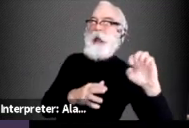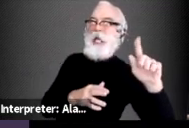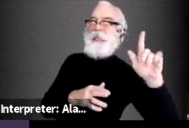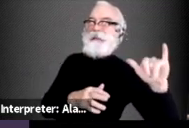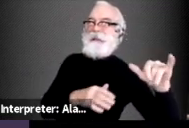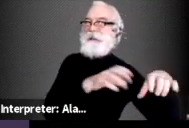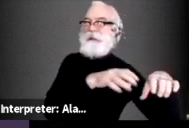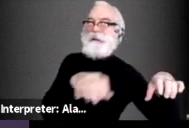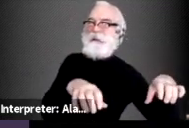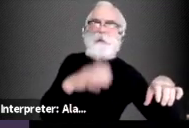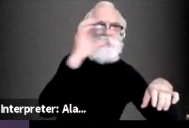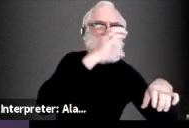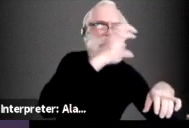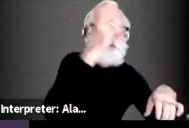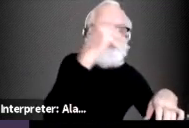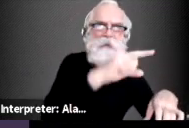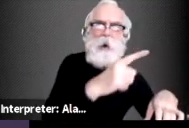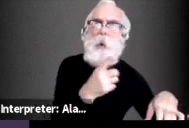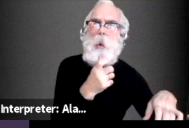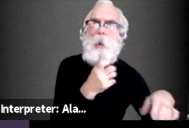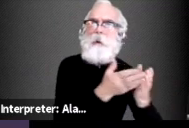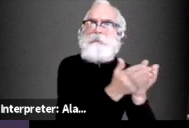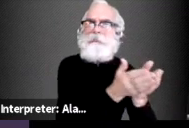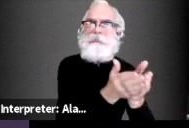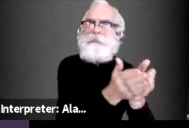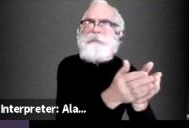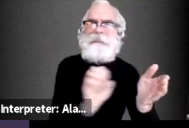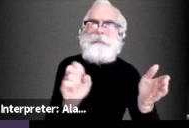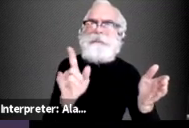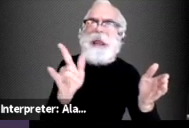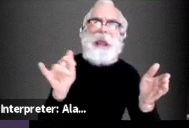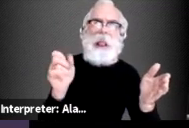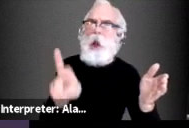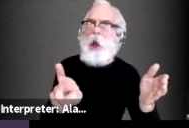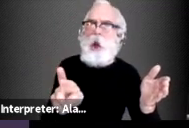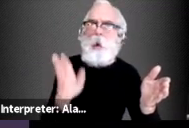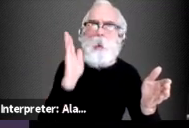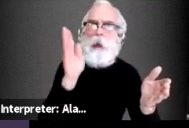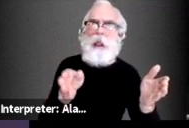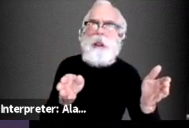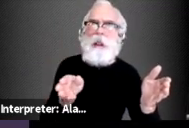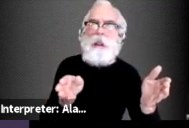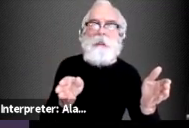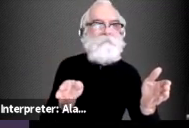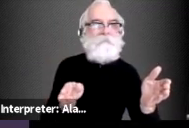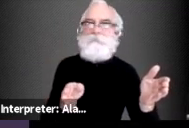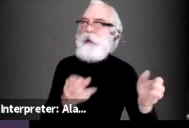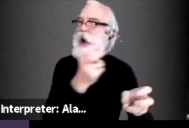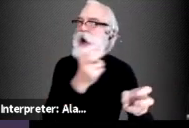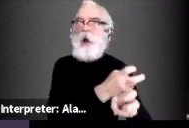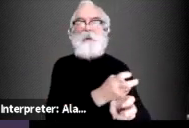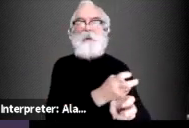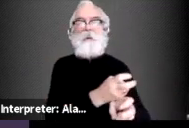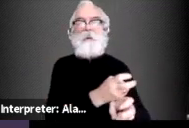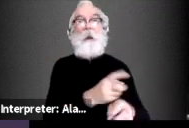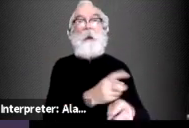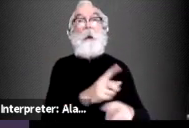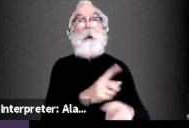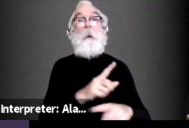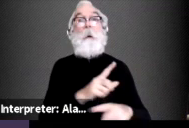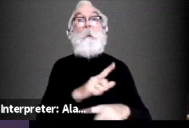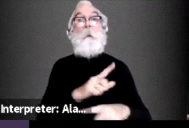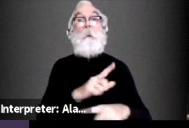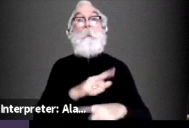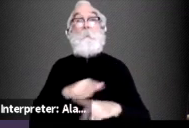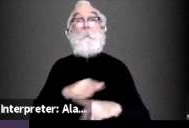to serve on coastal vessels. Sailors found more lucrative employment in the privateers, who paid higher